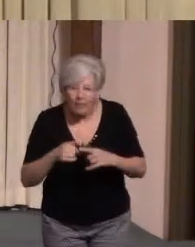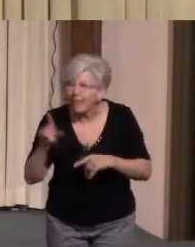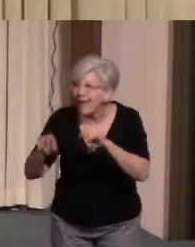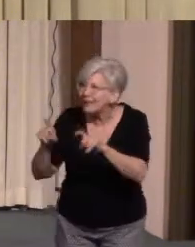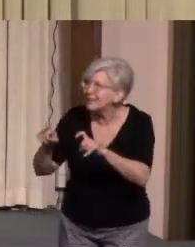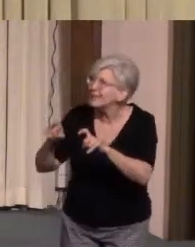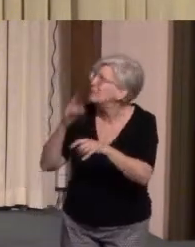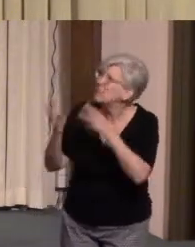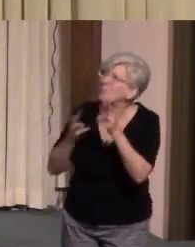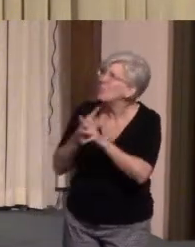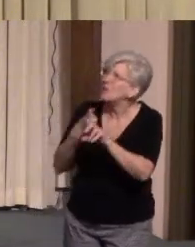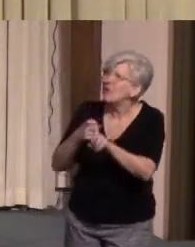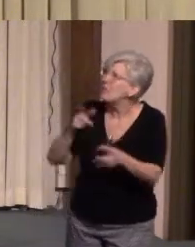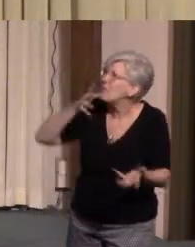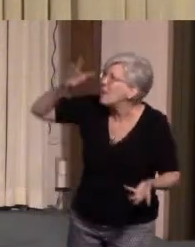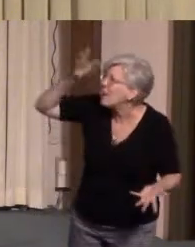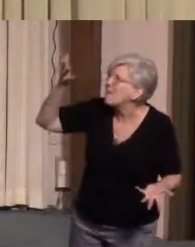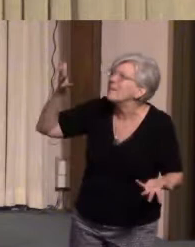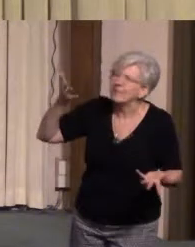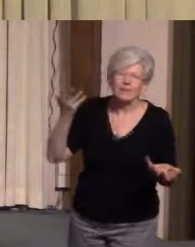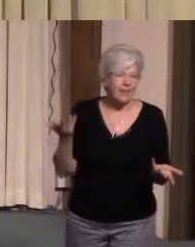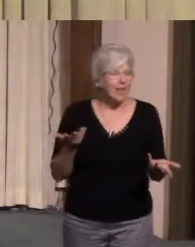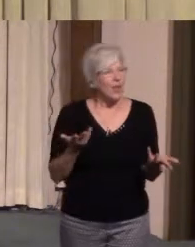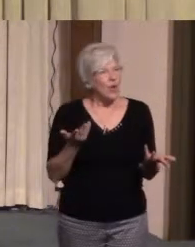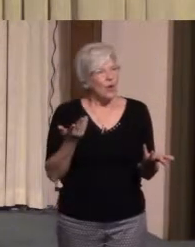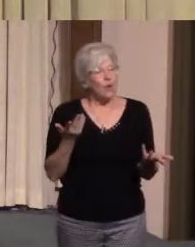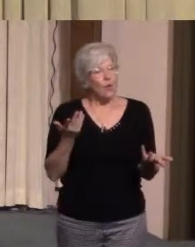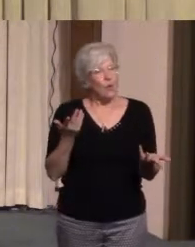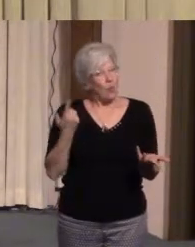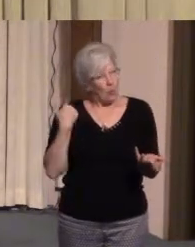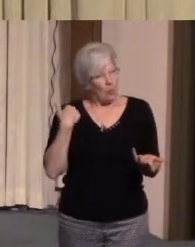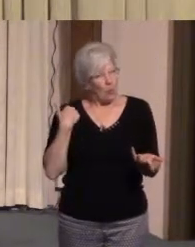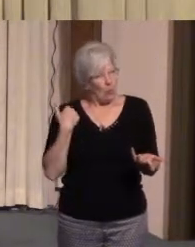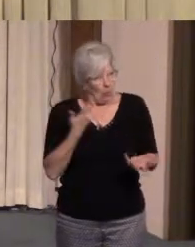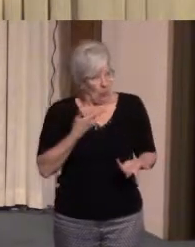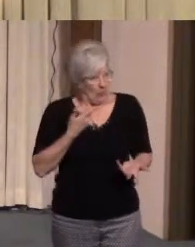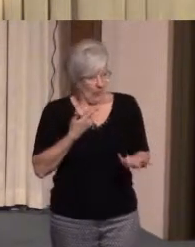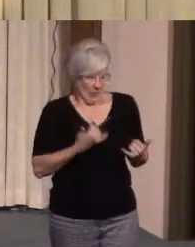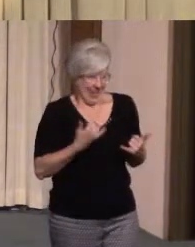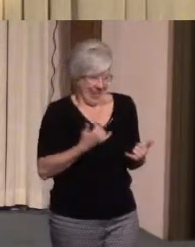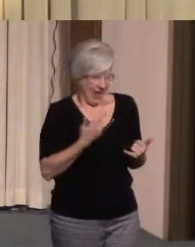kids when their kids ask them, so where did the world come from, Mommy and Daddy? Right?